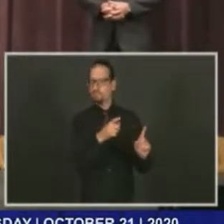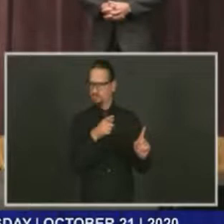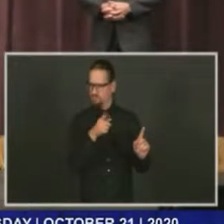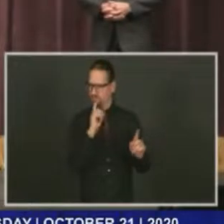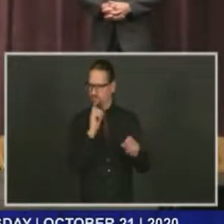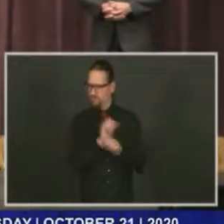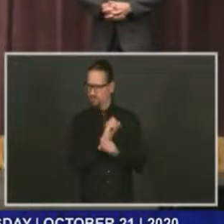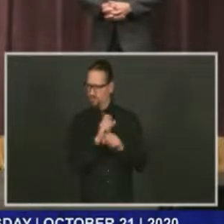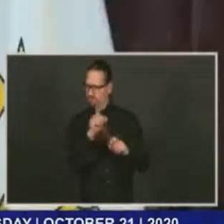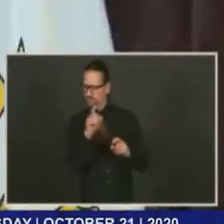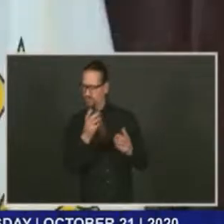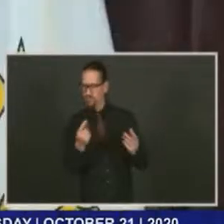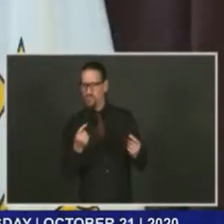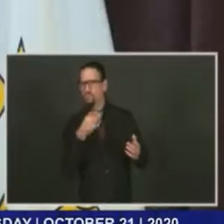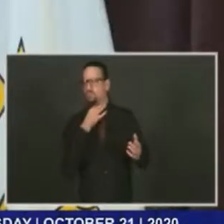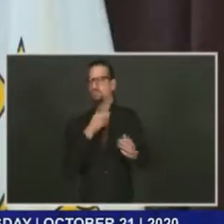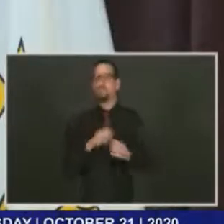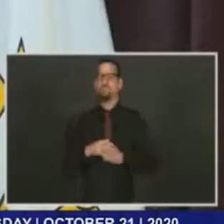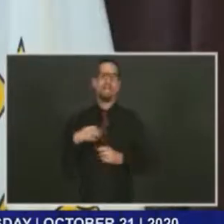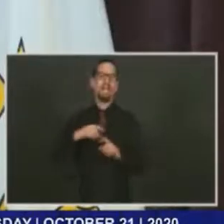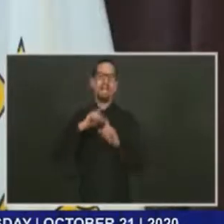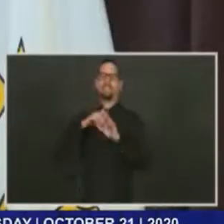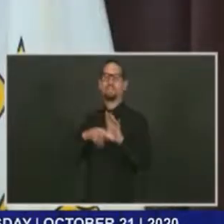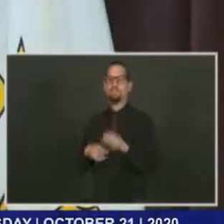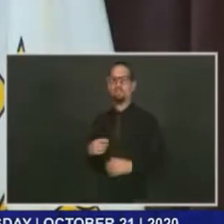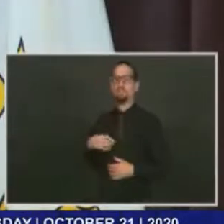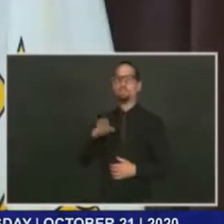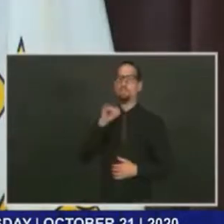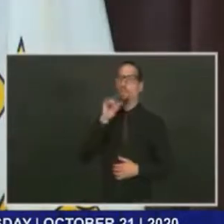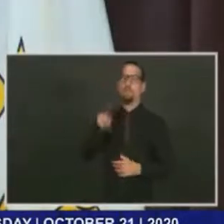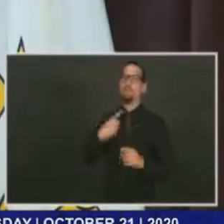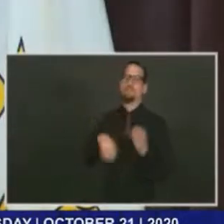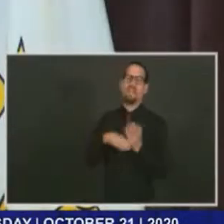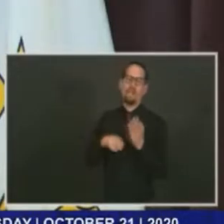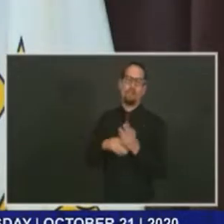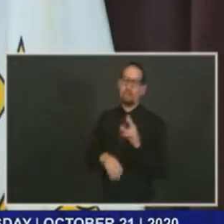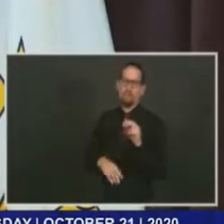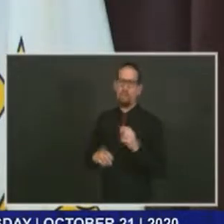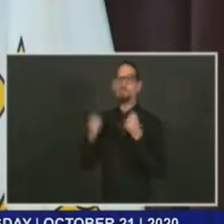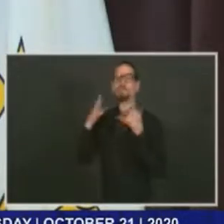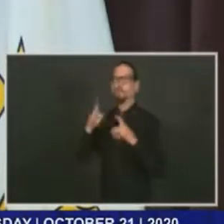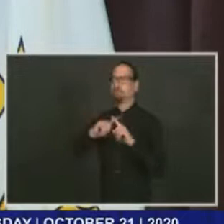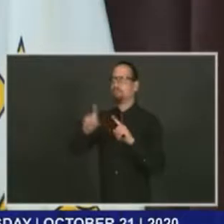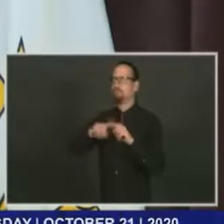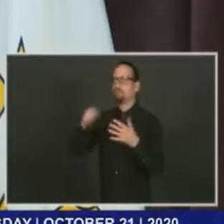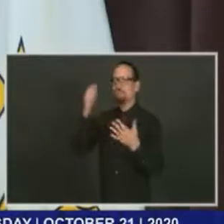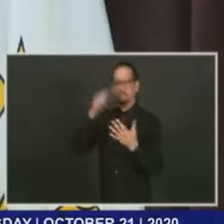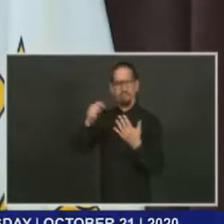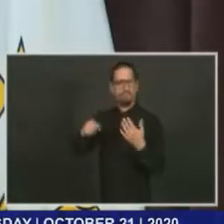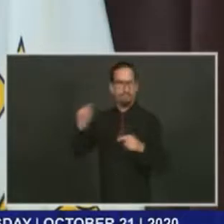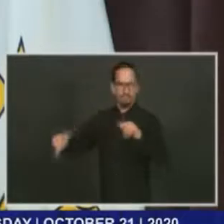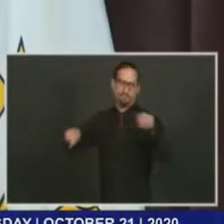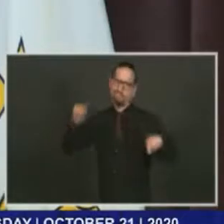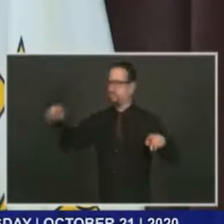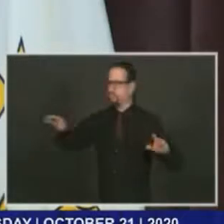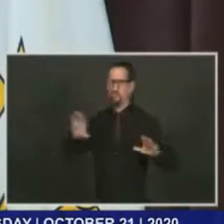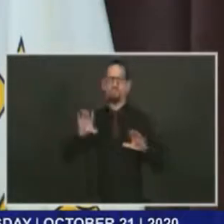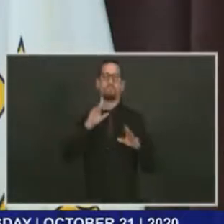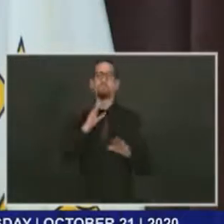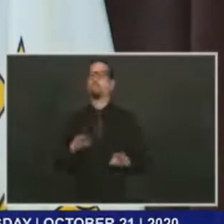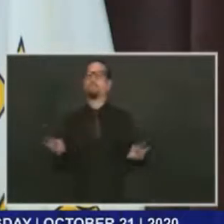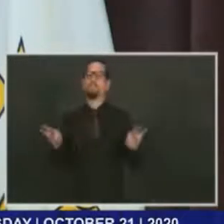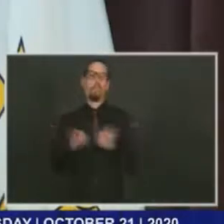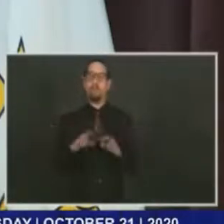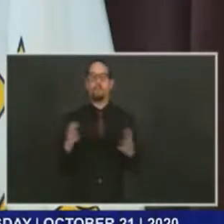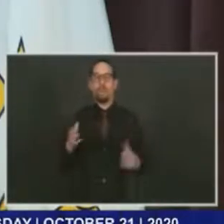are a number of examples. And so some of them, yes. I mean, it's just the key of